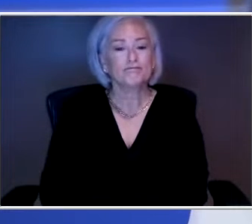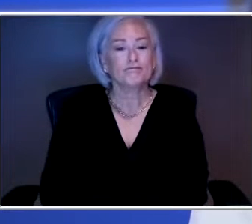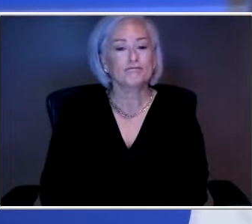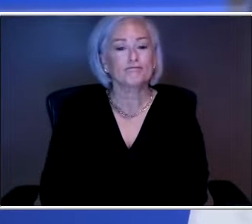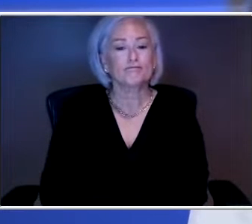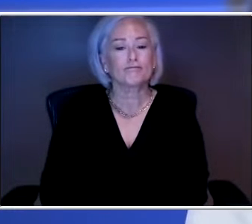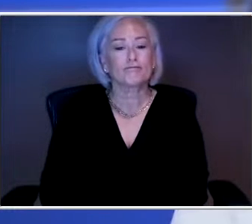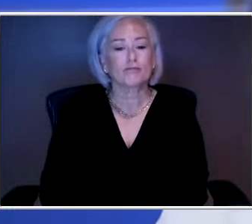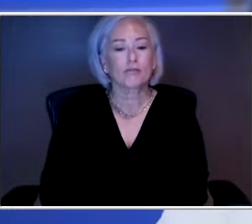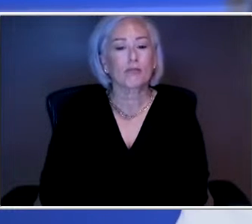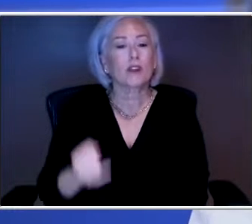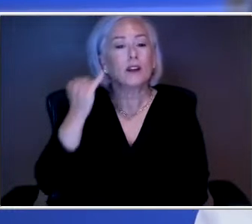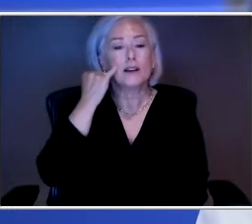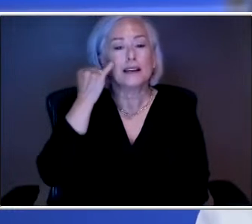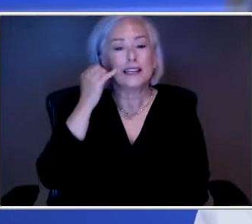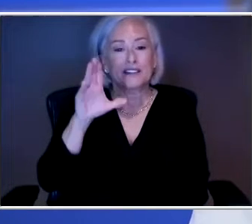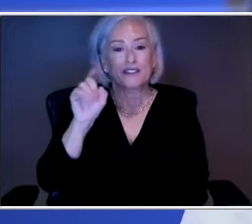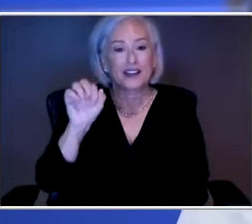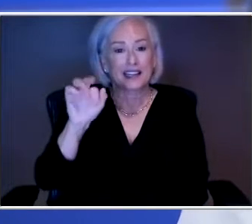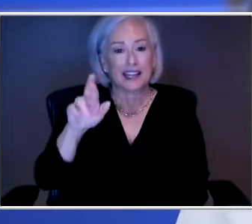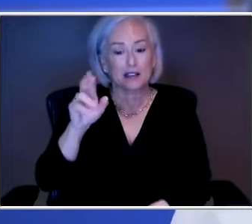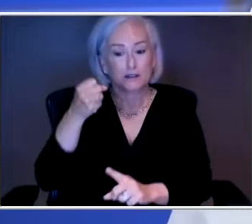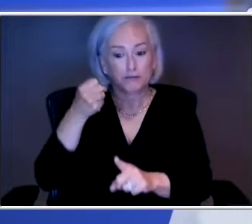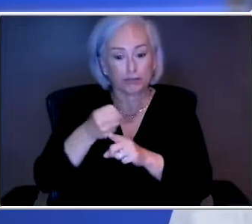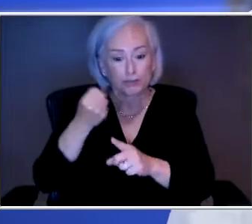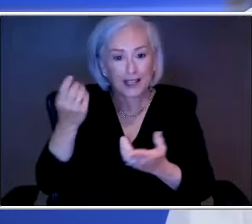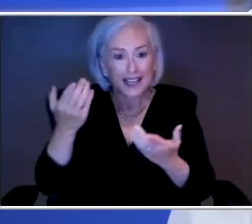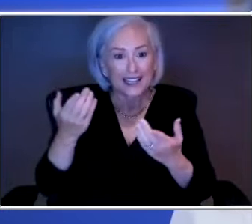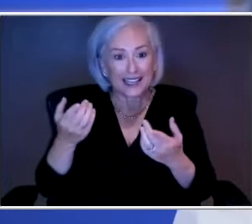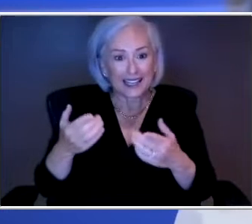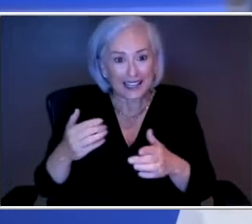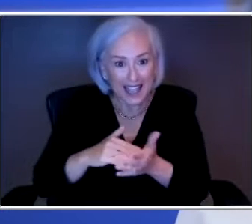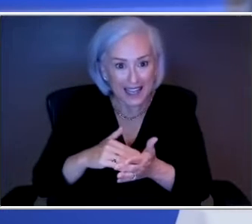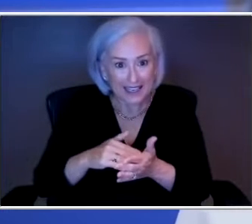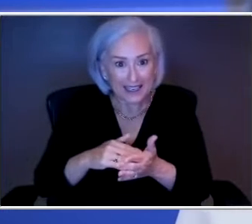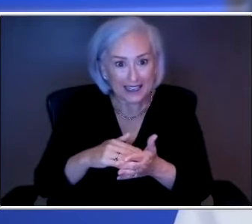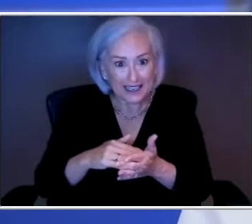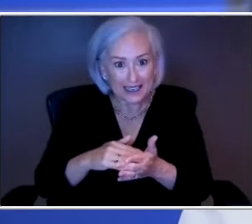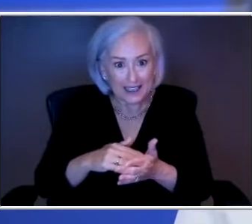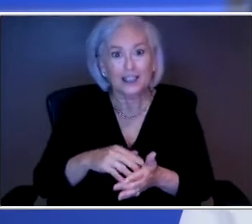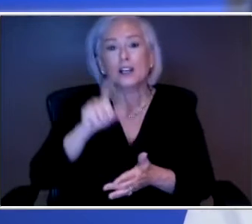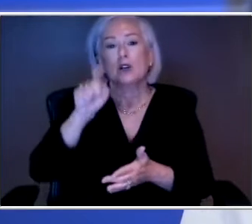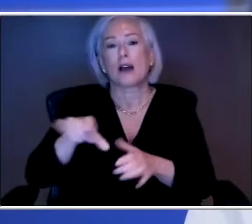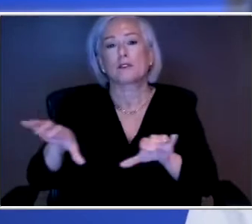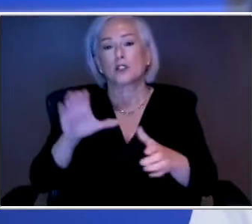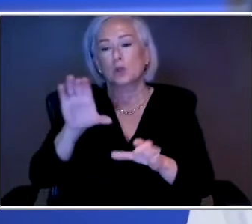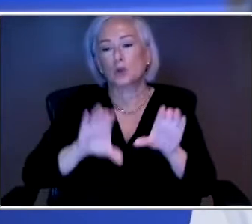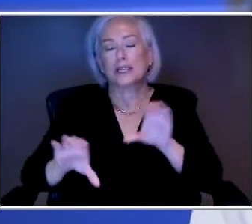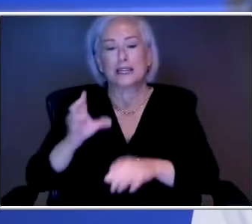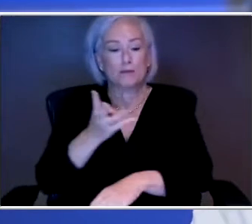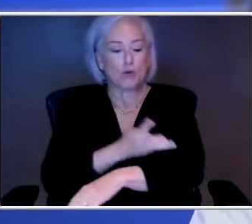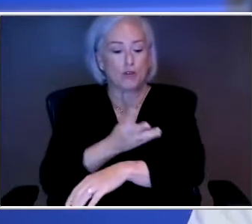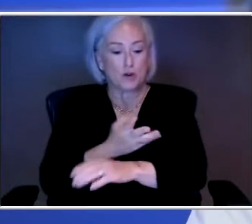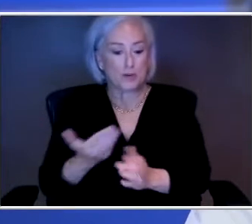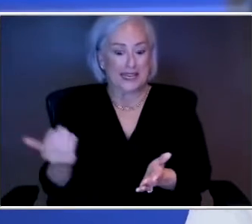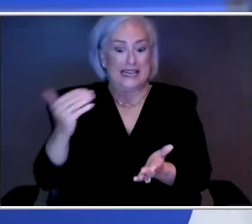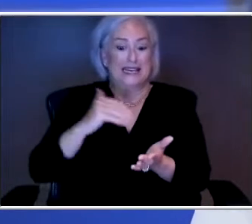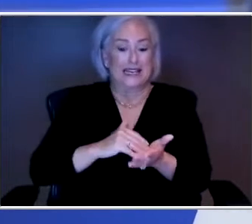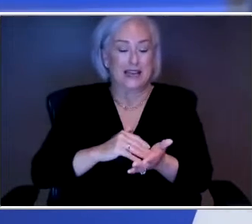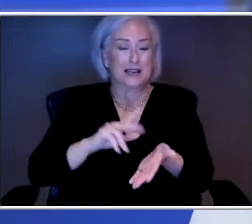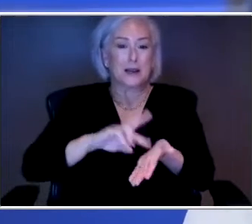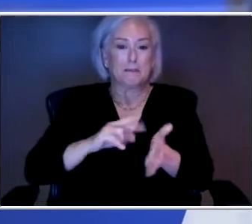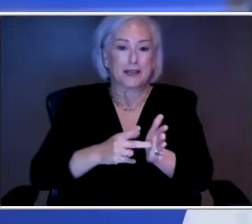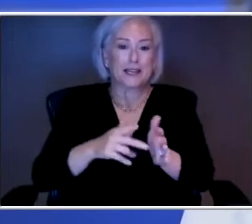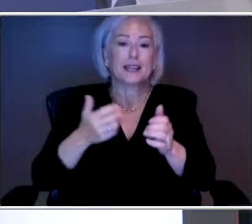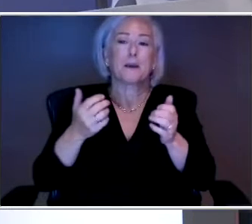if the cancer recurs, then you have to do chemo again, and that might wipe out the new kidney as well. So that's why it's like you said, a sweet